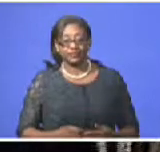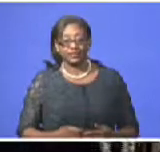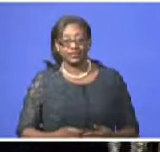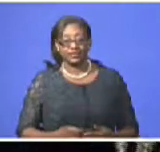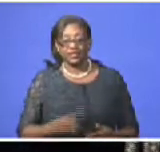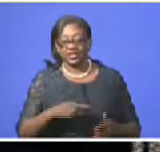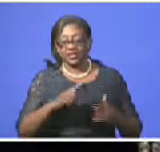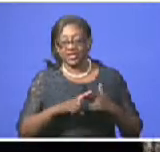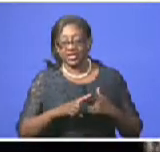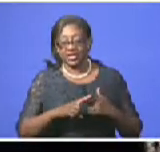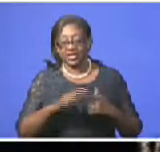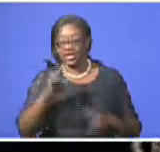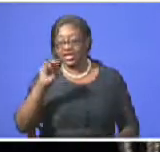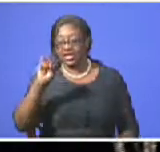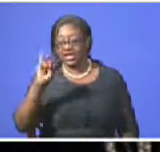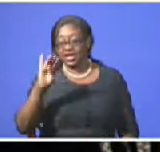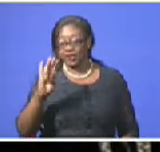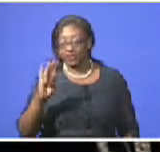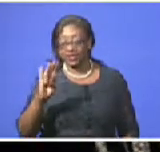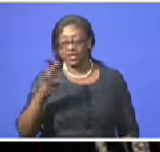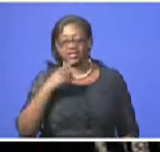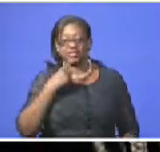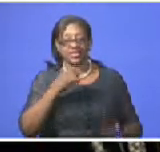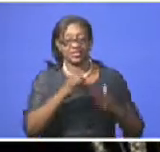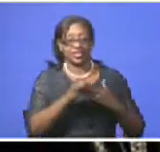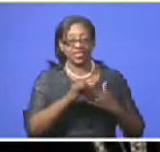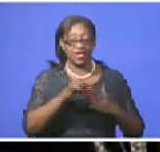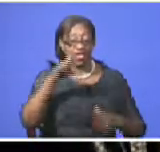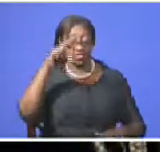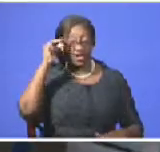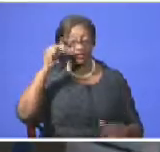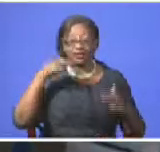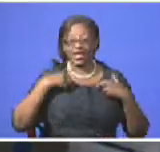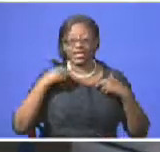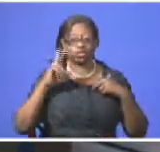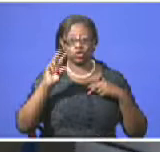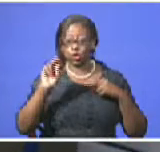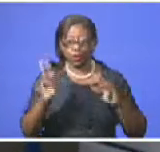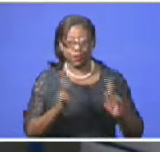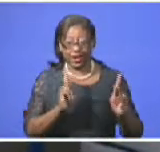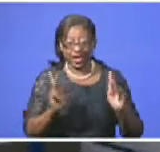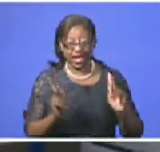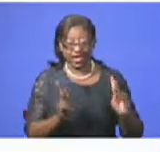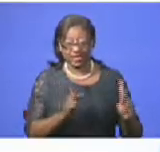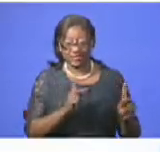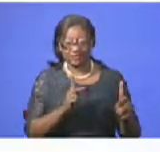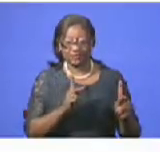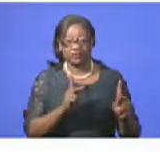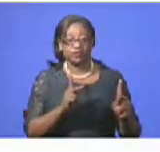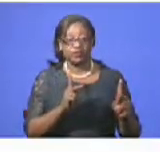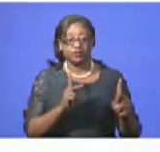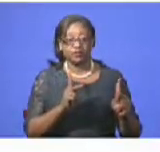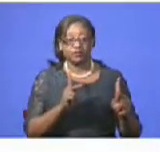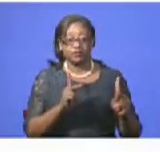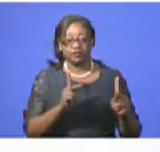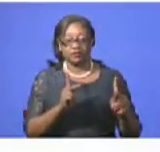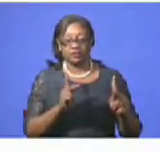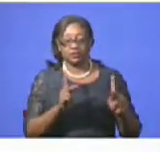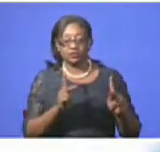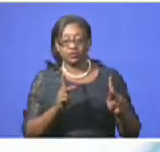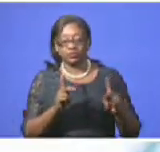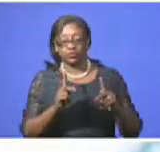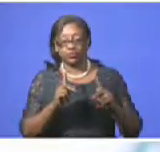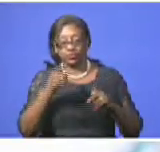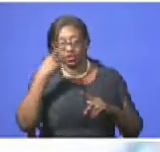Minister for National Insurance Brenzel Rolle disclosing that government has no plans to reduce a public service as a result of the